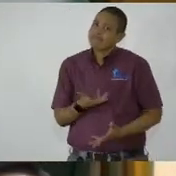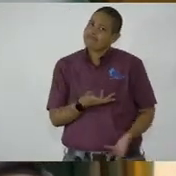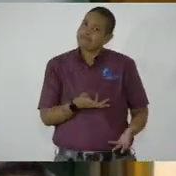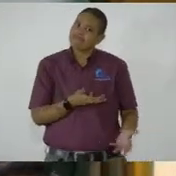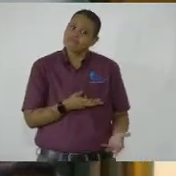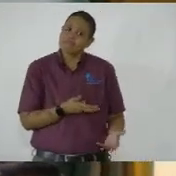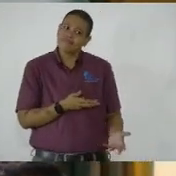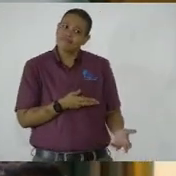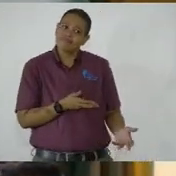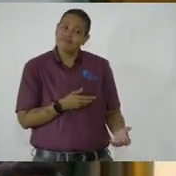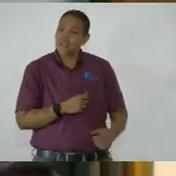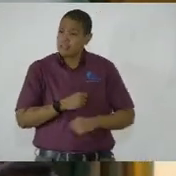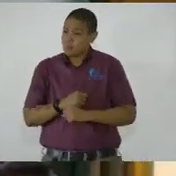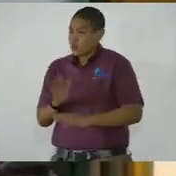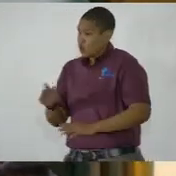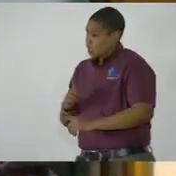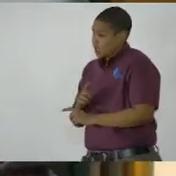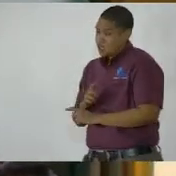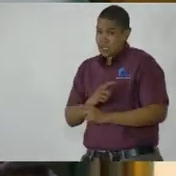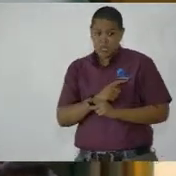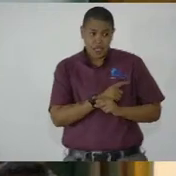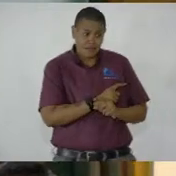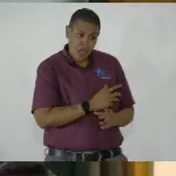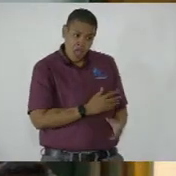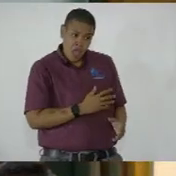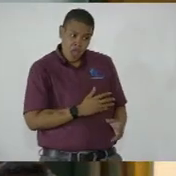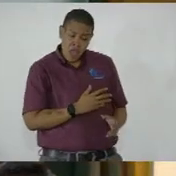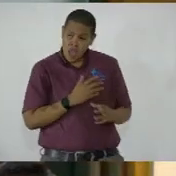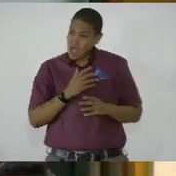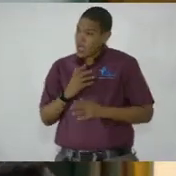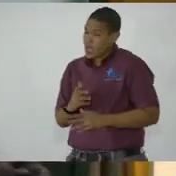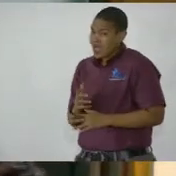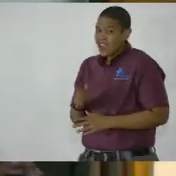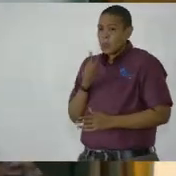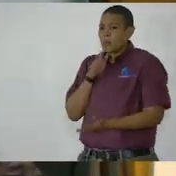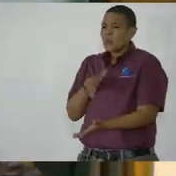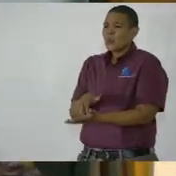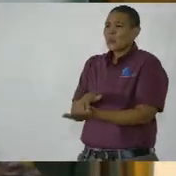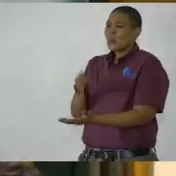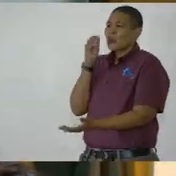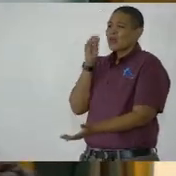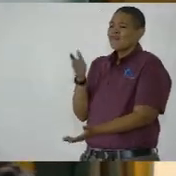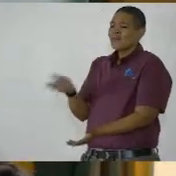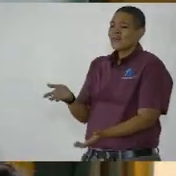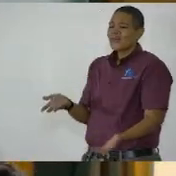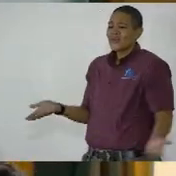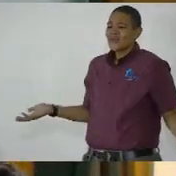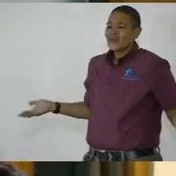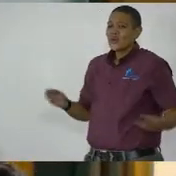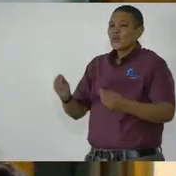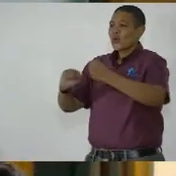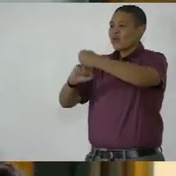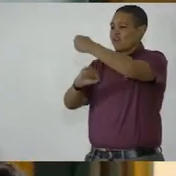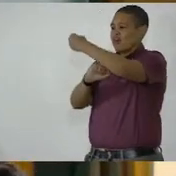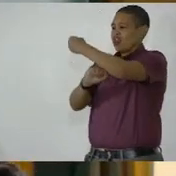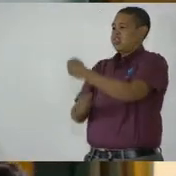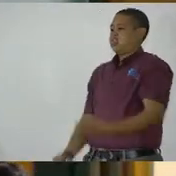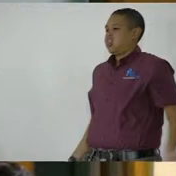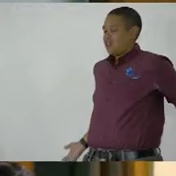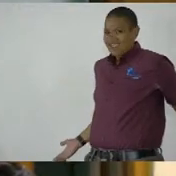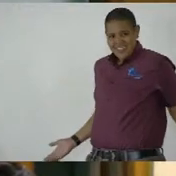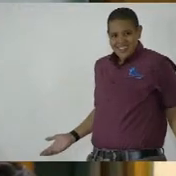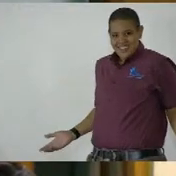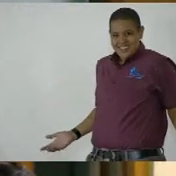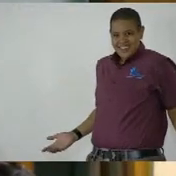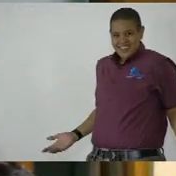prosecution and the defense can bargain because the case is not that strong. If it has no foundation,